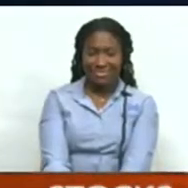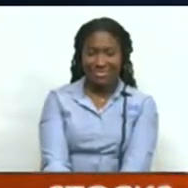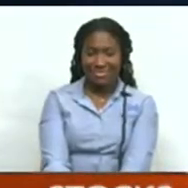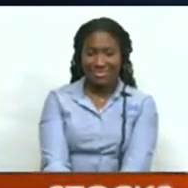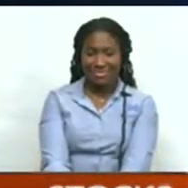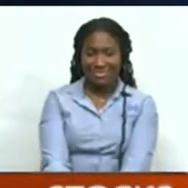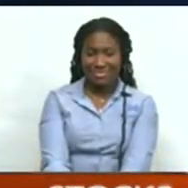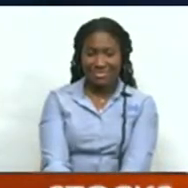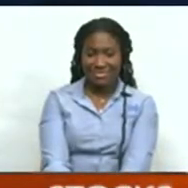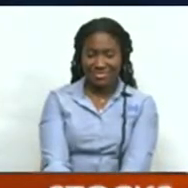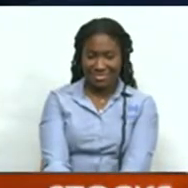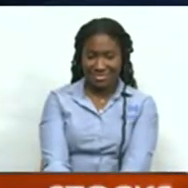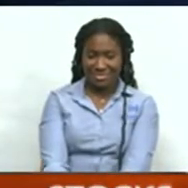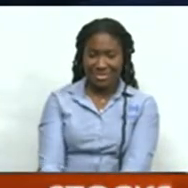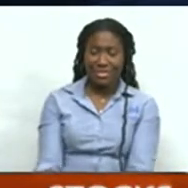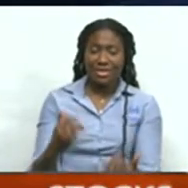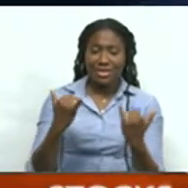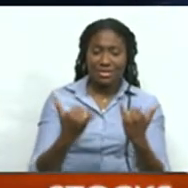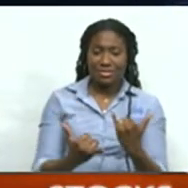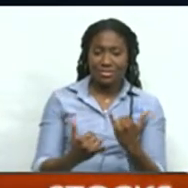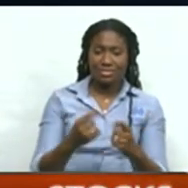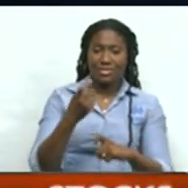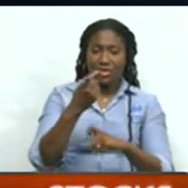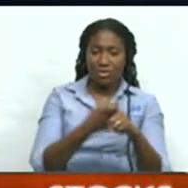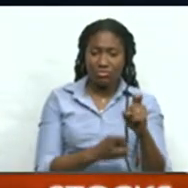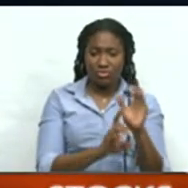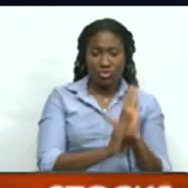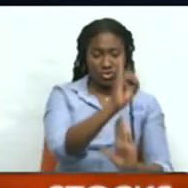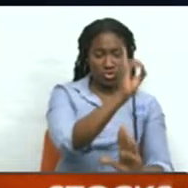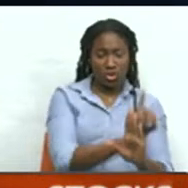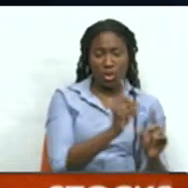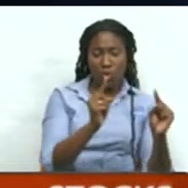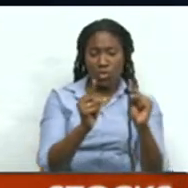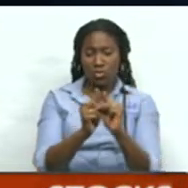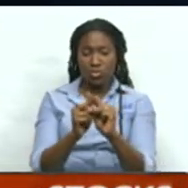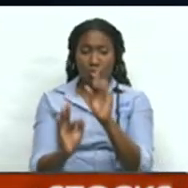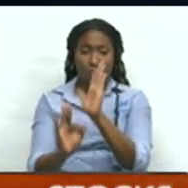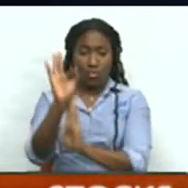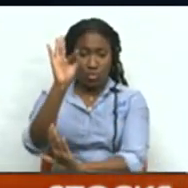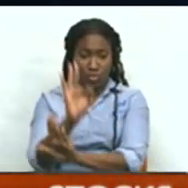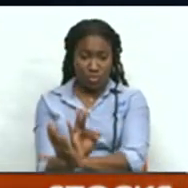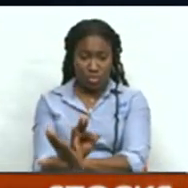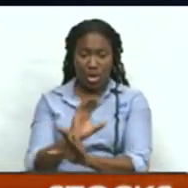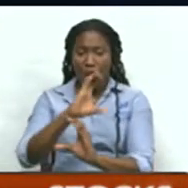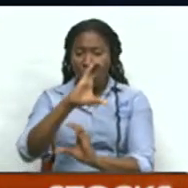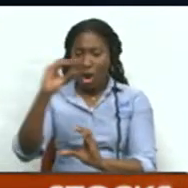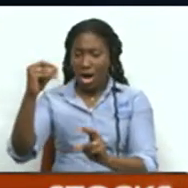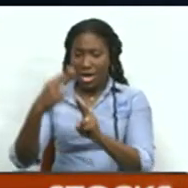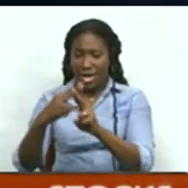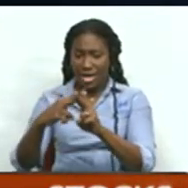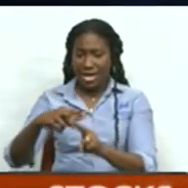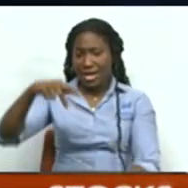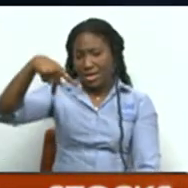For the first quarter of fiscal 2024, Prestige Holdings Group sales increased by 10% to